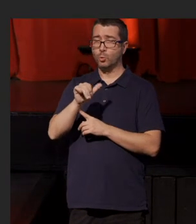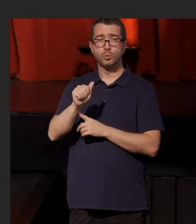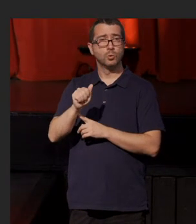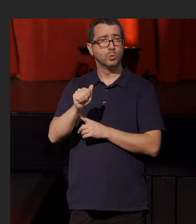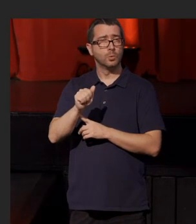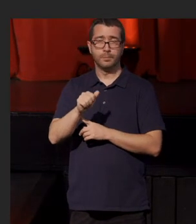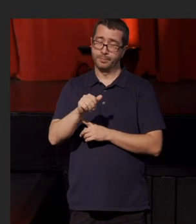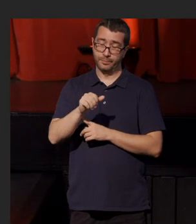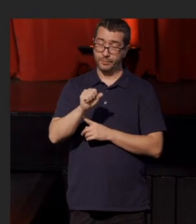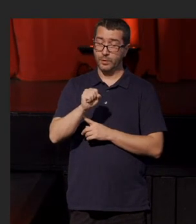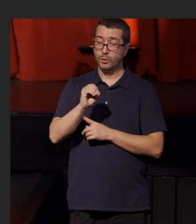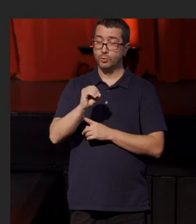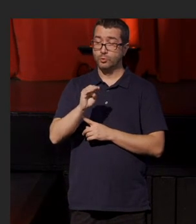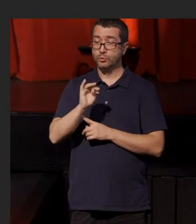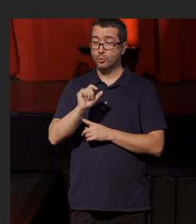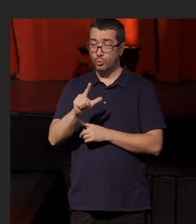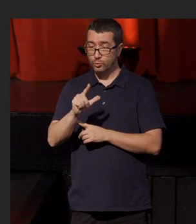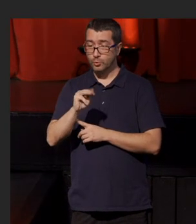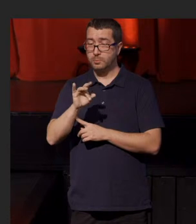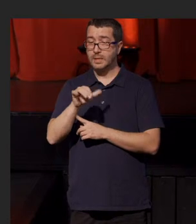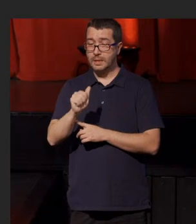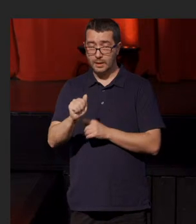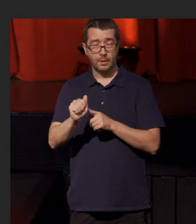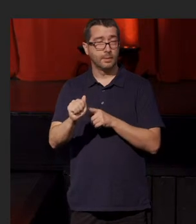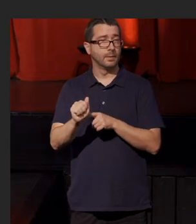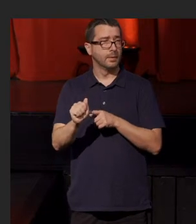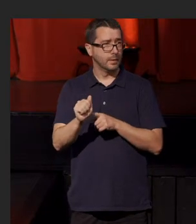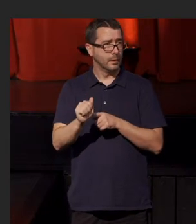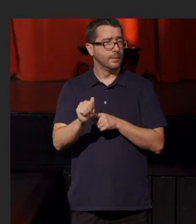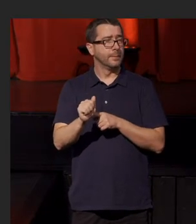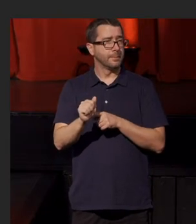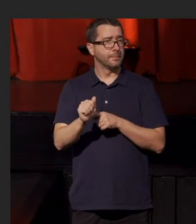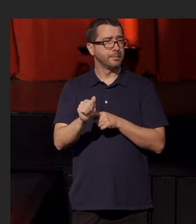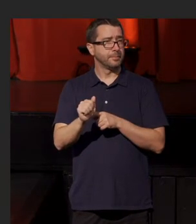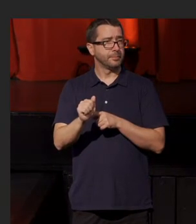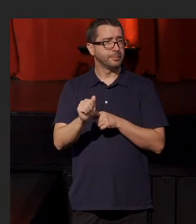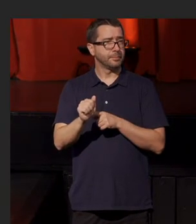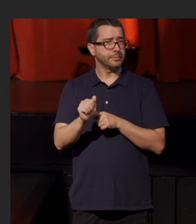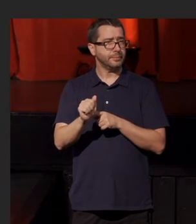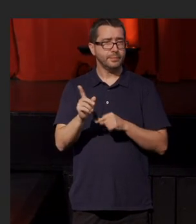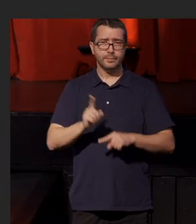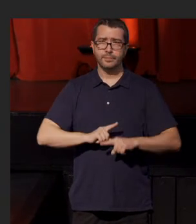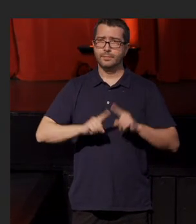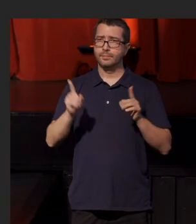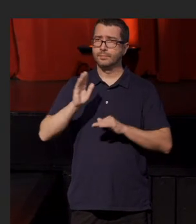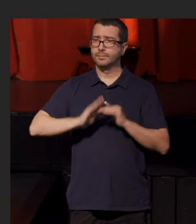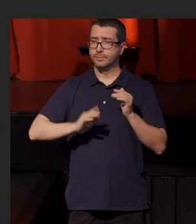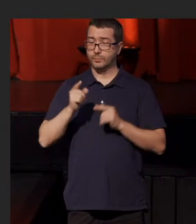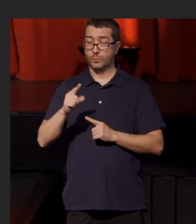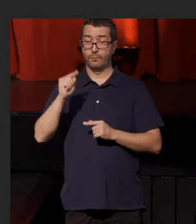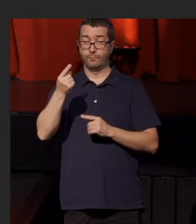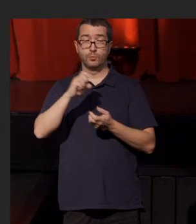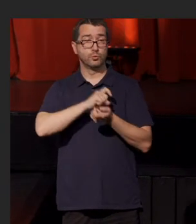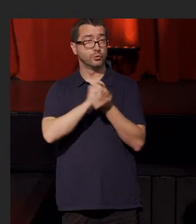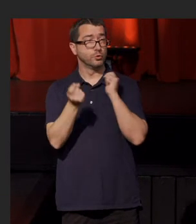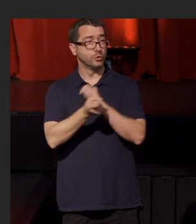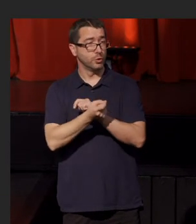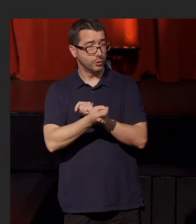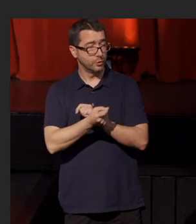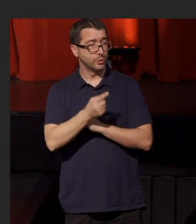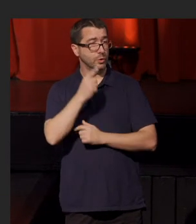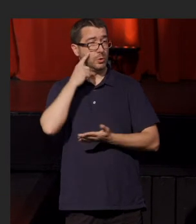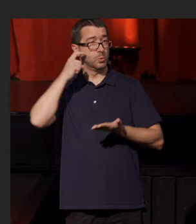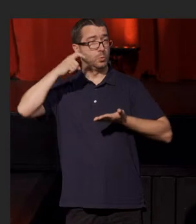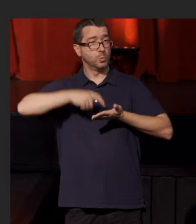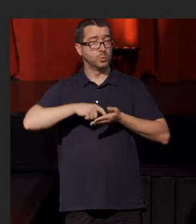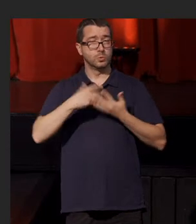in traditional media, and there certainly weren't we once had at the House of Representatives. So a first change that we've seen is an erosion of